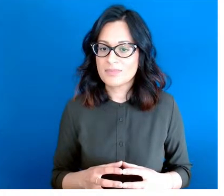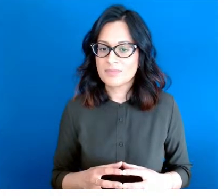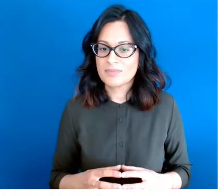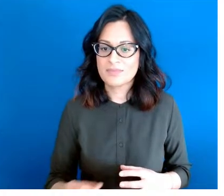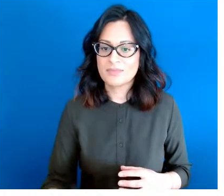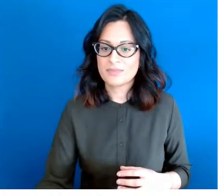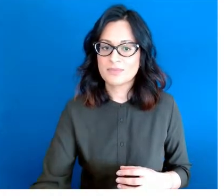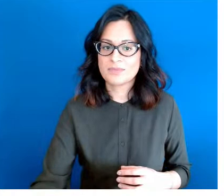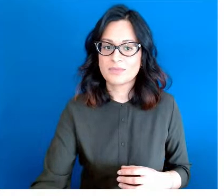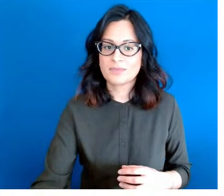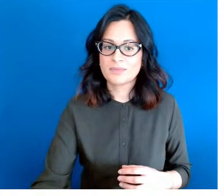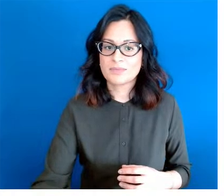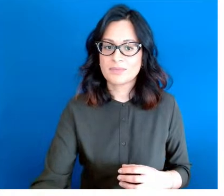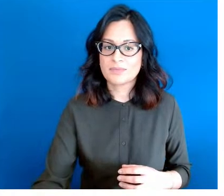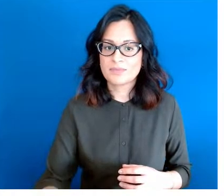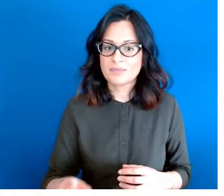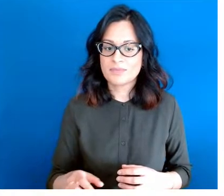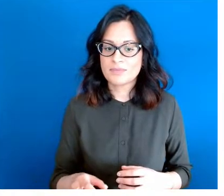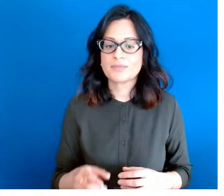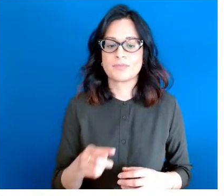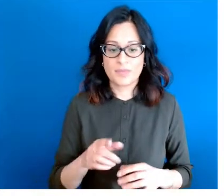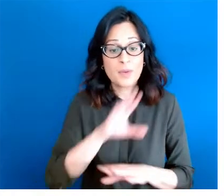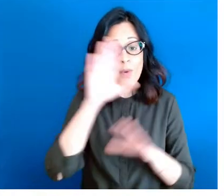So Allergy UK